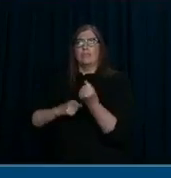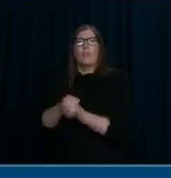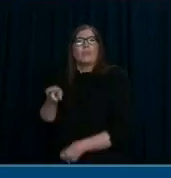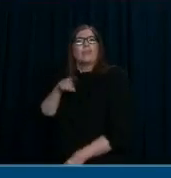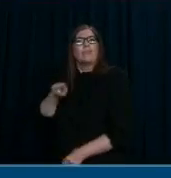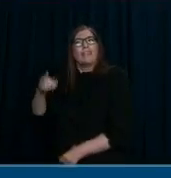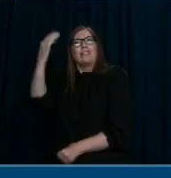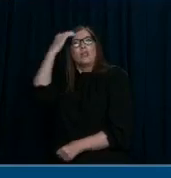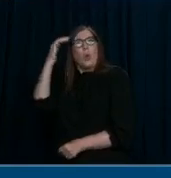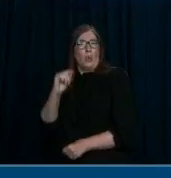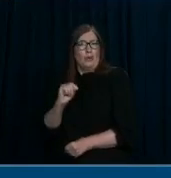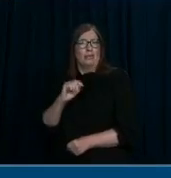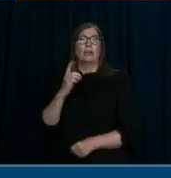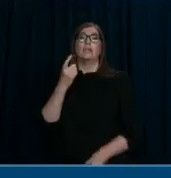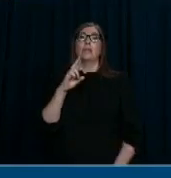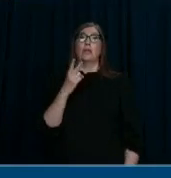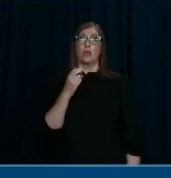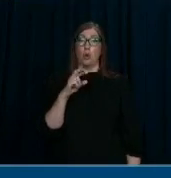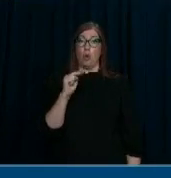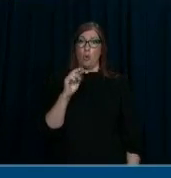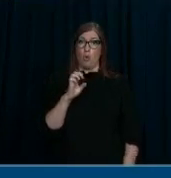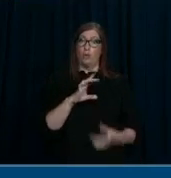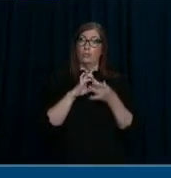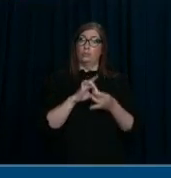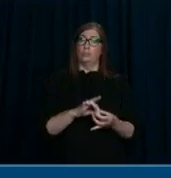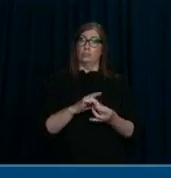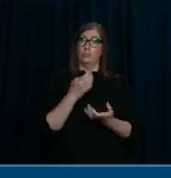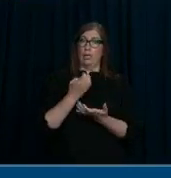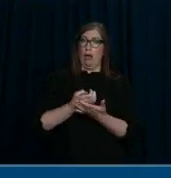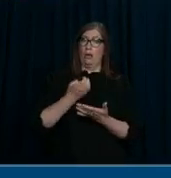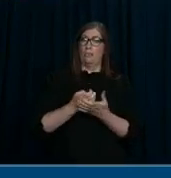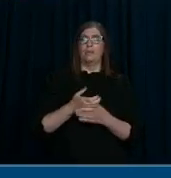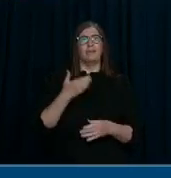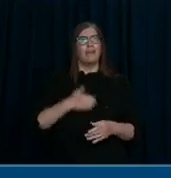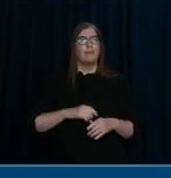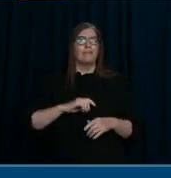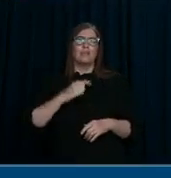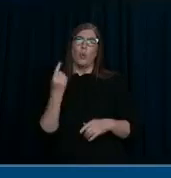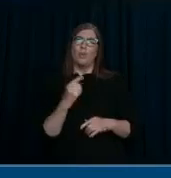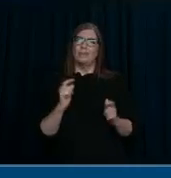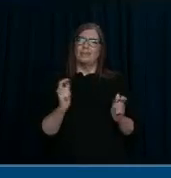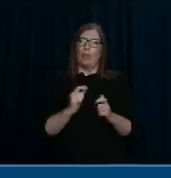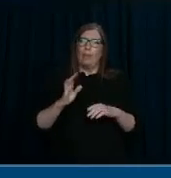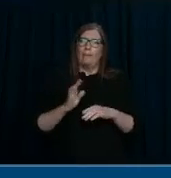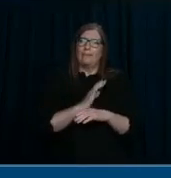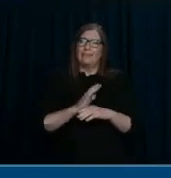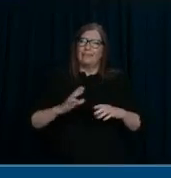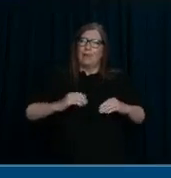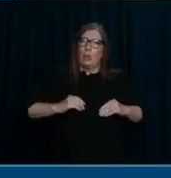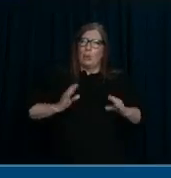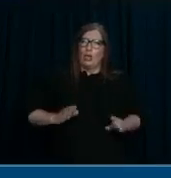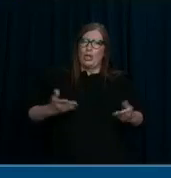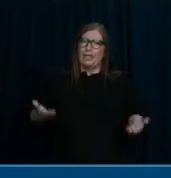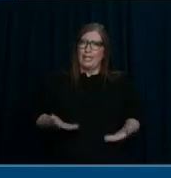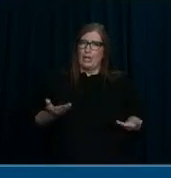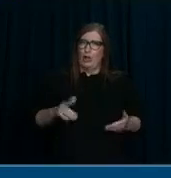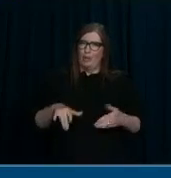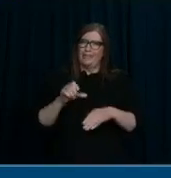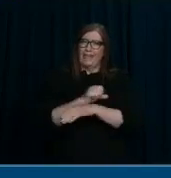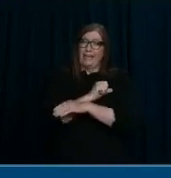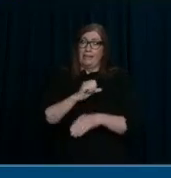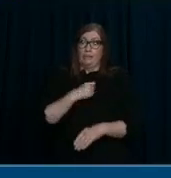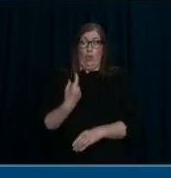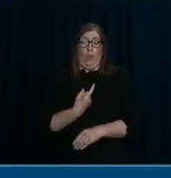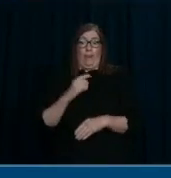it. And Dr. Horn on the economy. Thank you. I'm the only small business owner up here. I'm the only business owner at